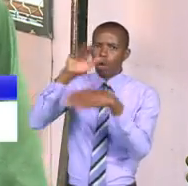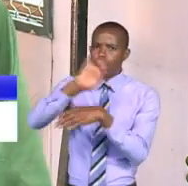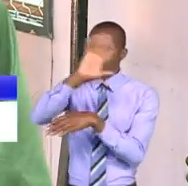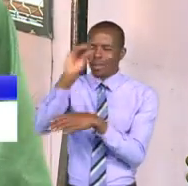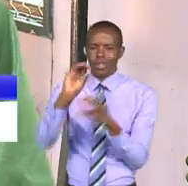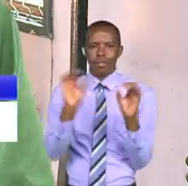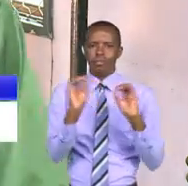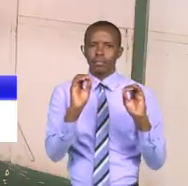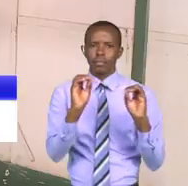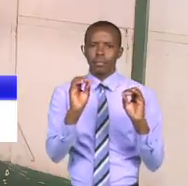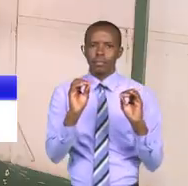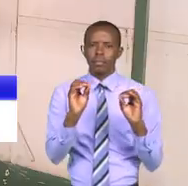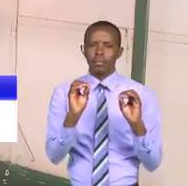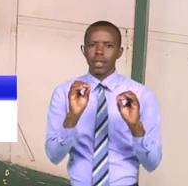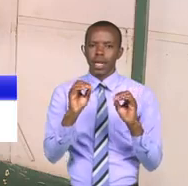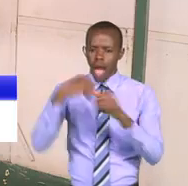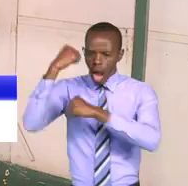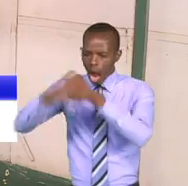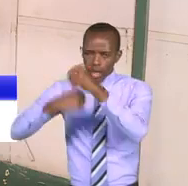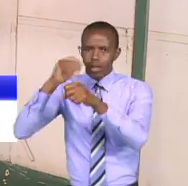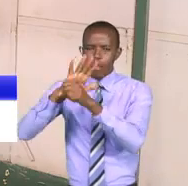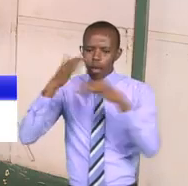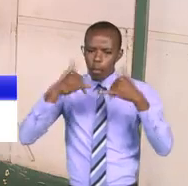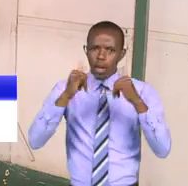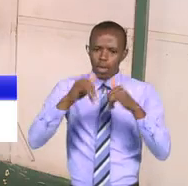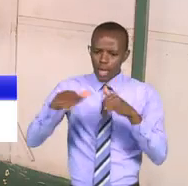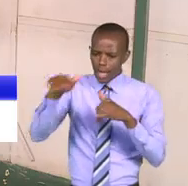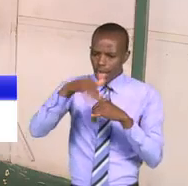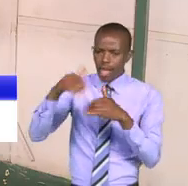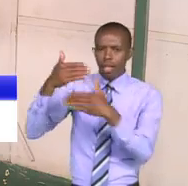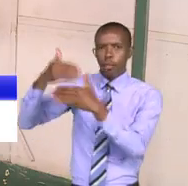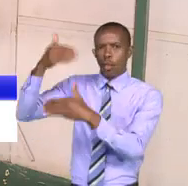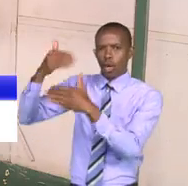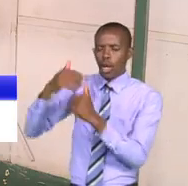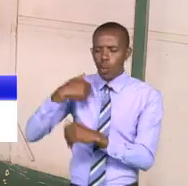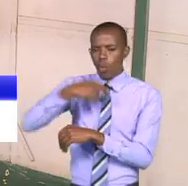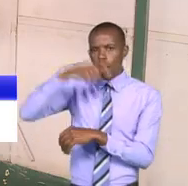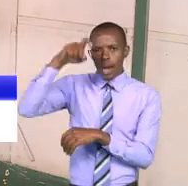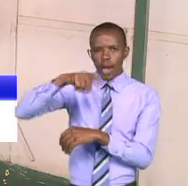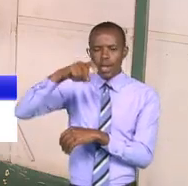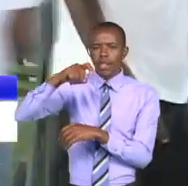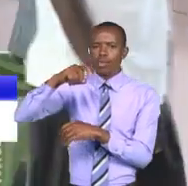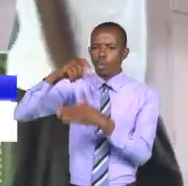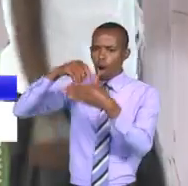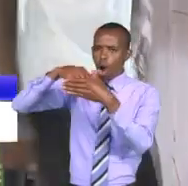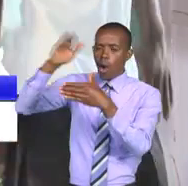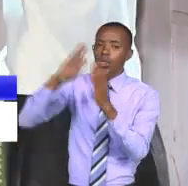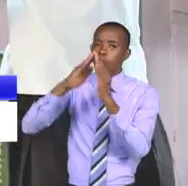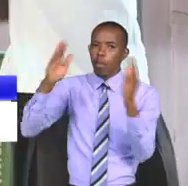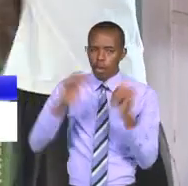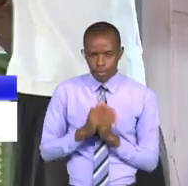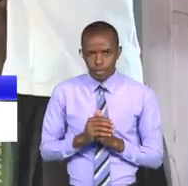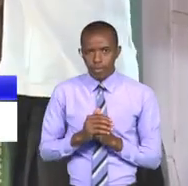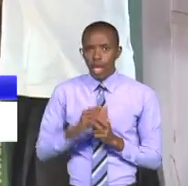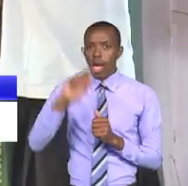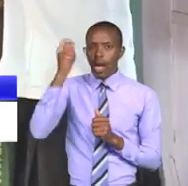boundaries. And most events are played within our borders. We need to go out. It is undeniable that